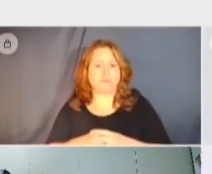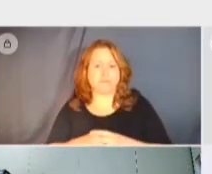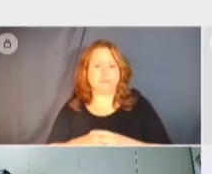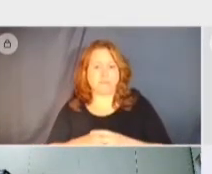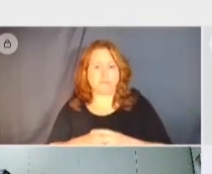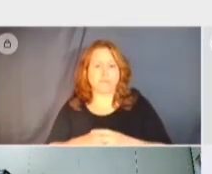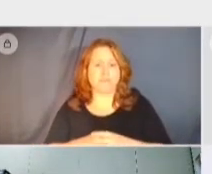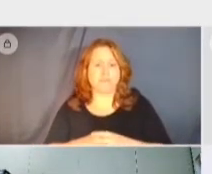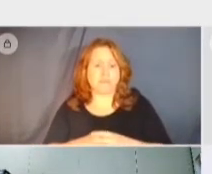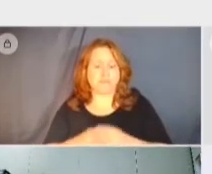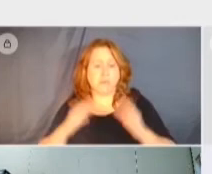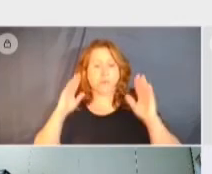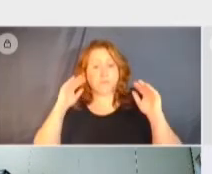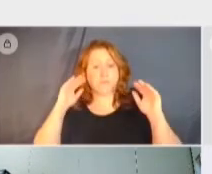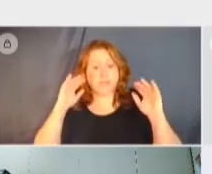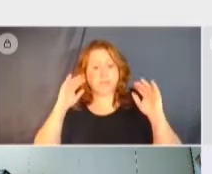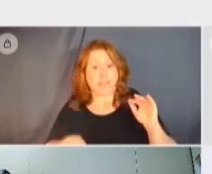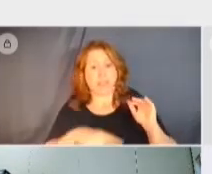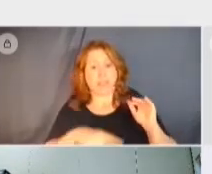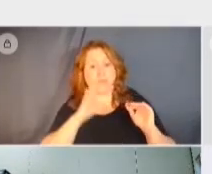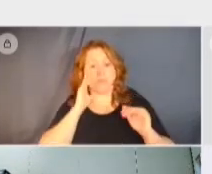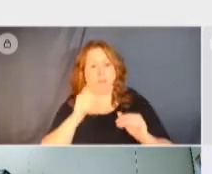hopefully that will expedite it.